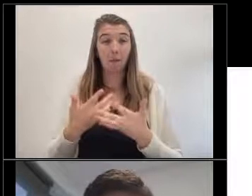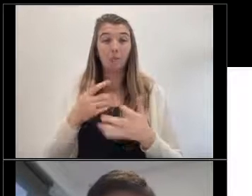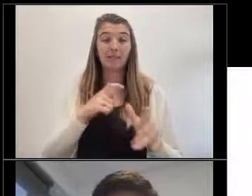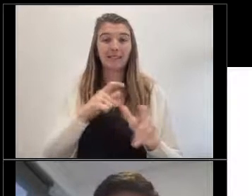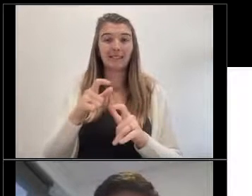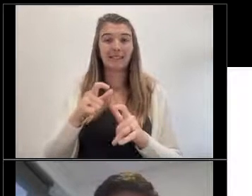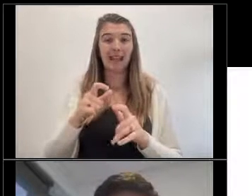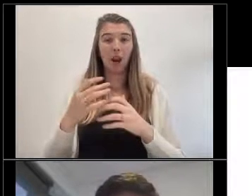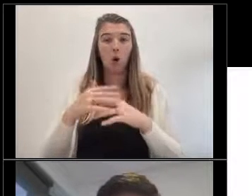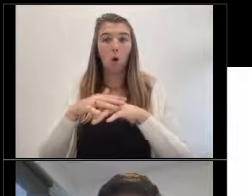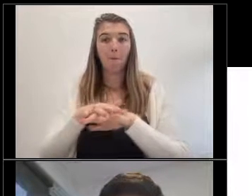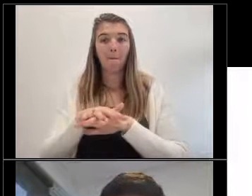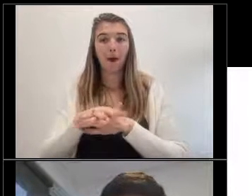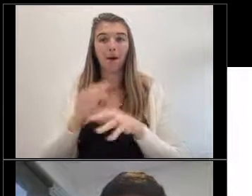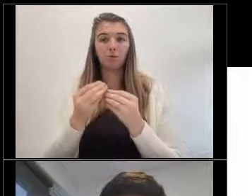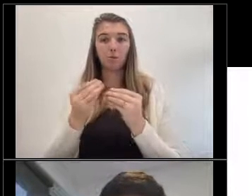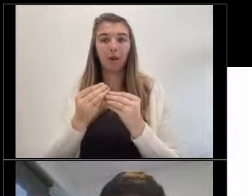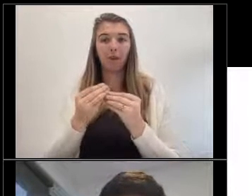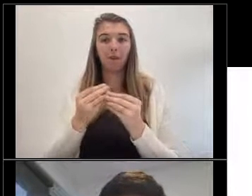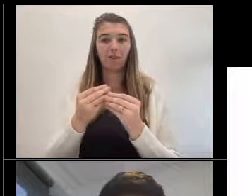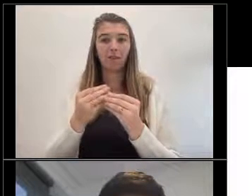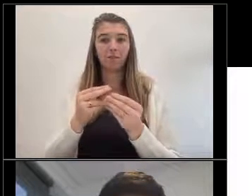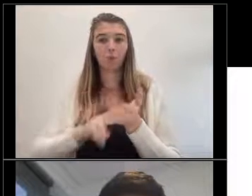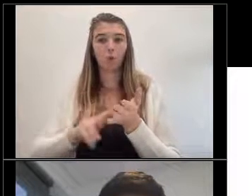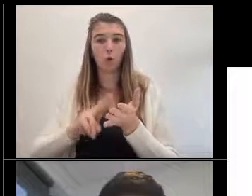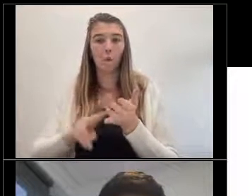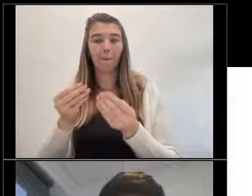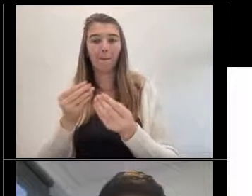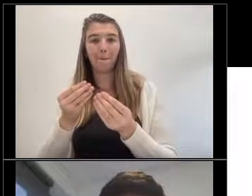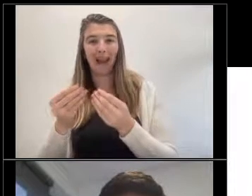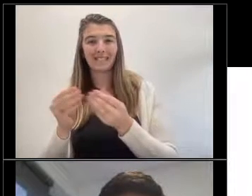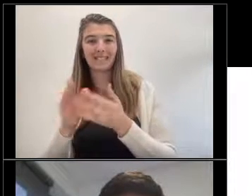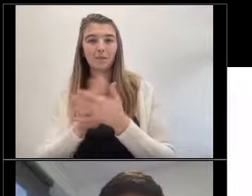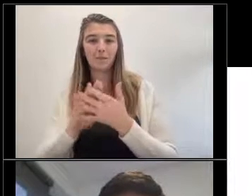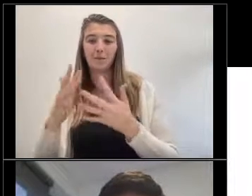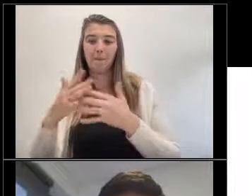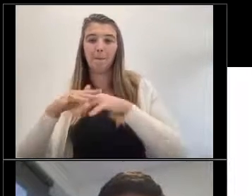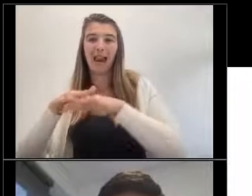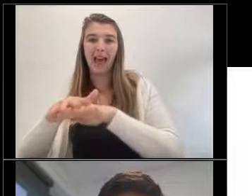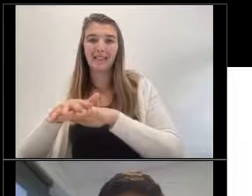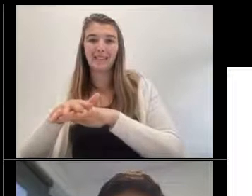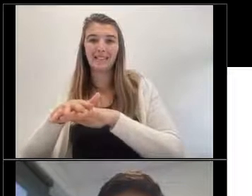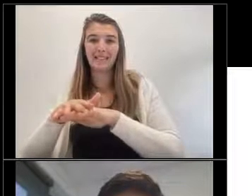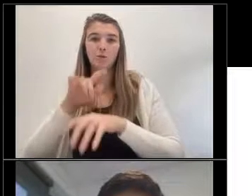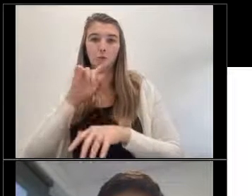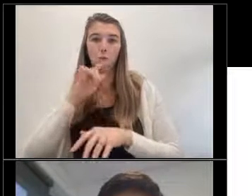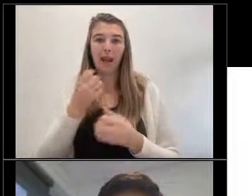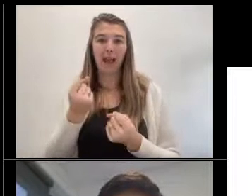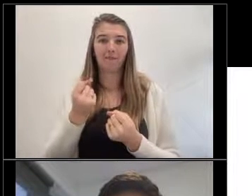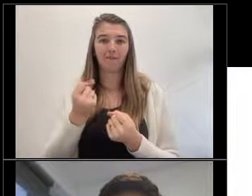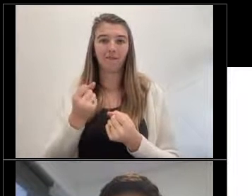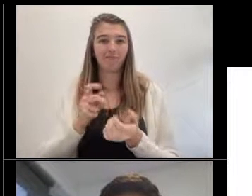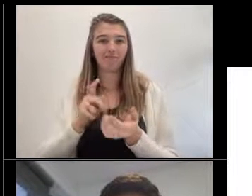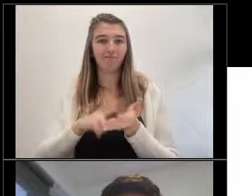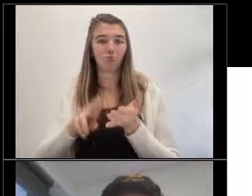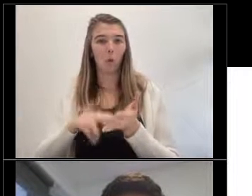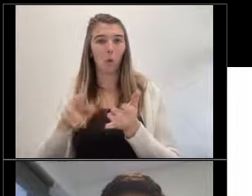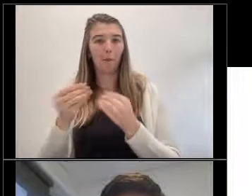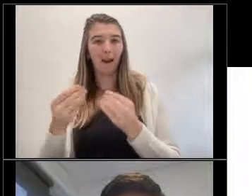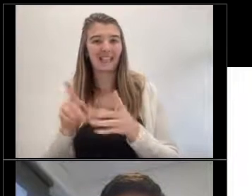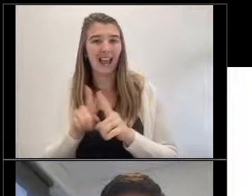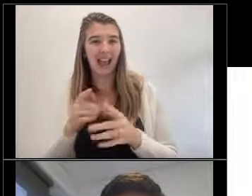using a blend just means that you get those conventional plastics in smaller pieces more quickly. Okay, so not an